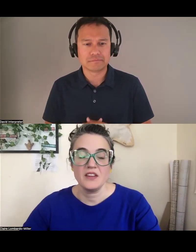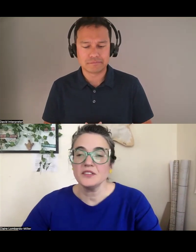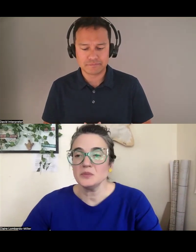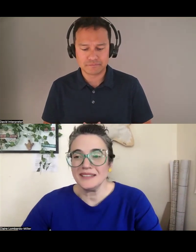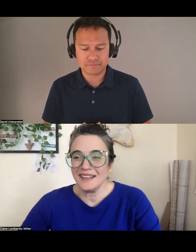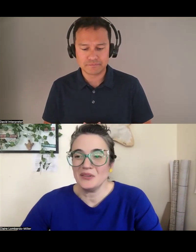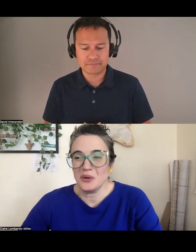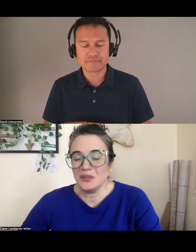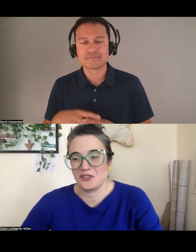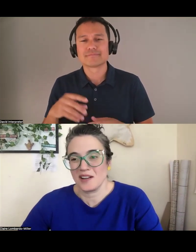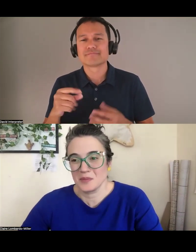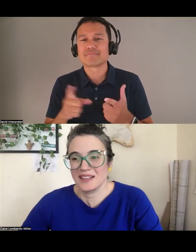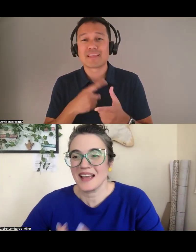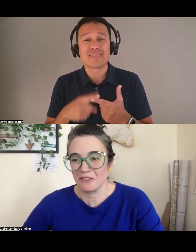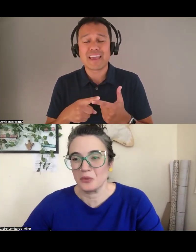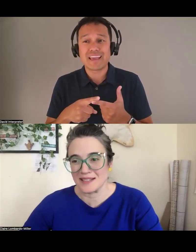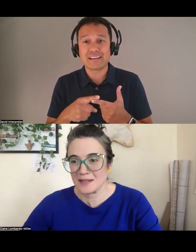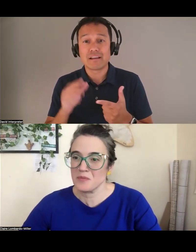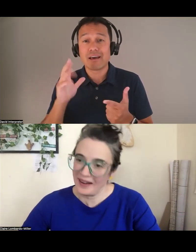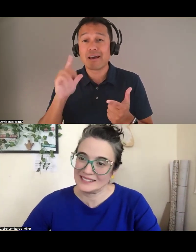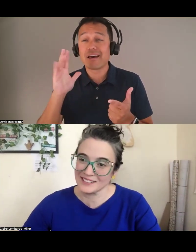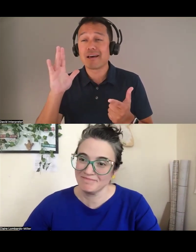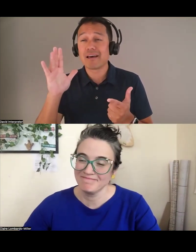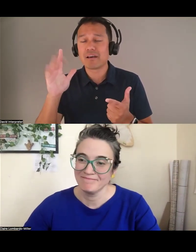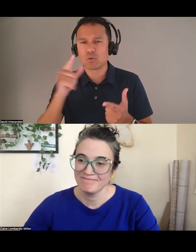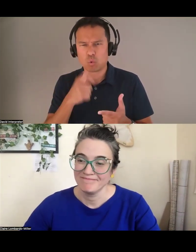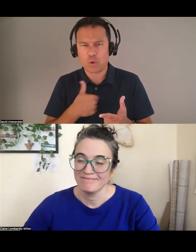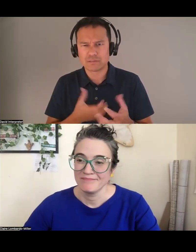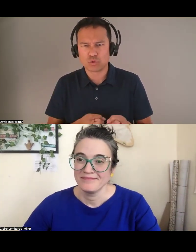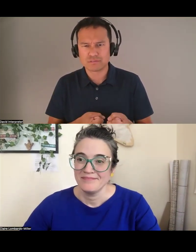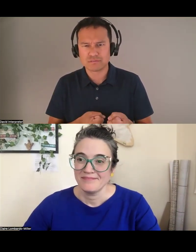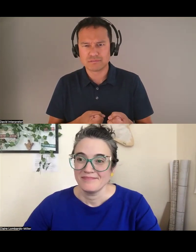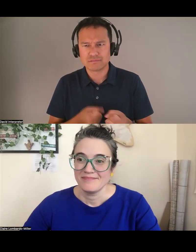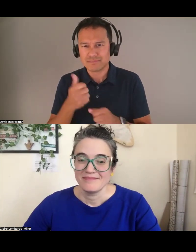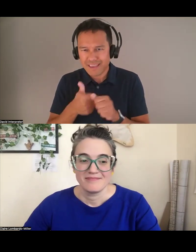And then ultimately, they don't know who to trust because everyone seems biased.